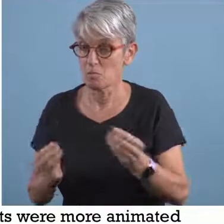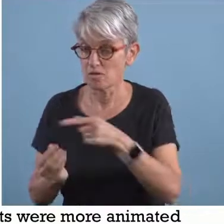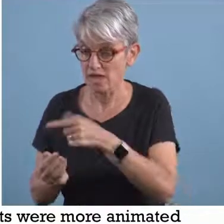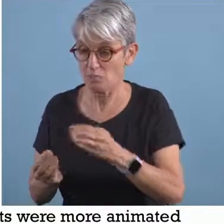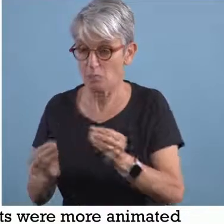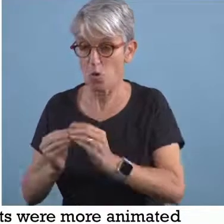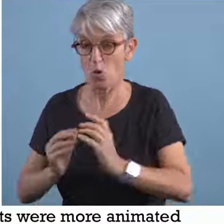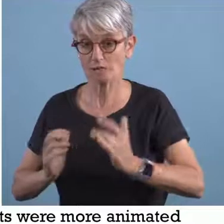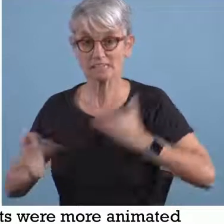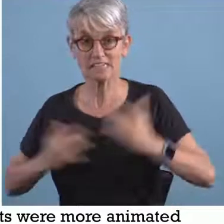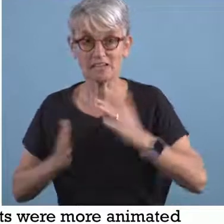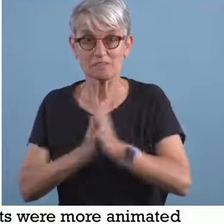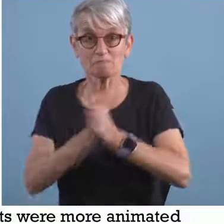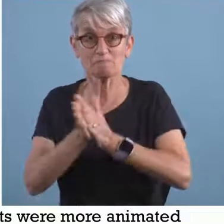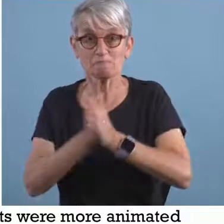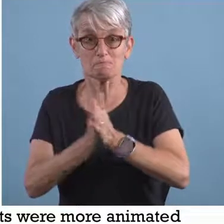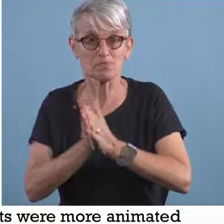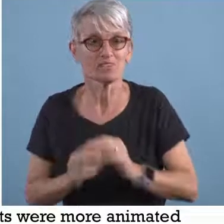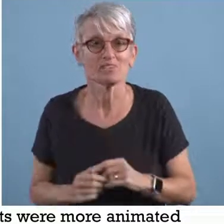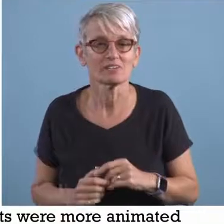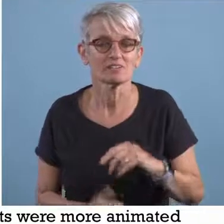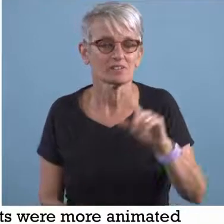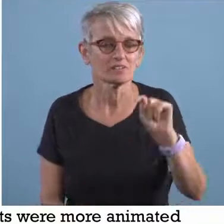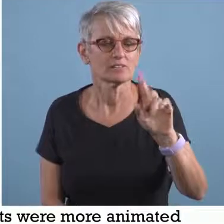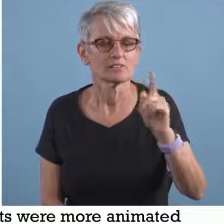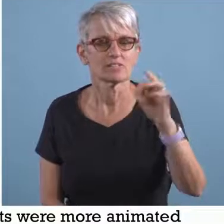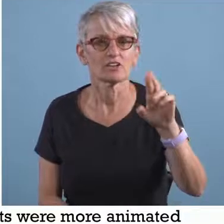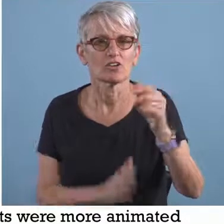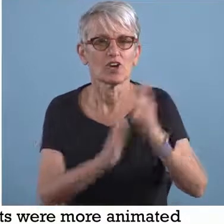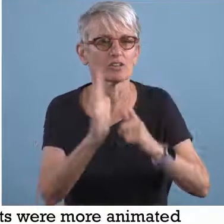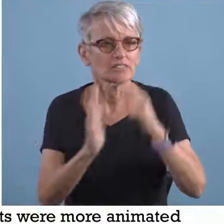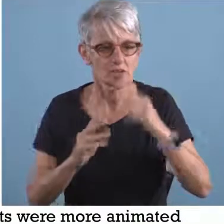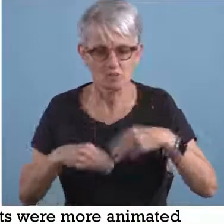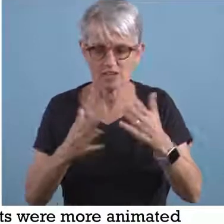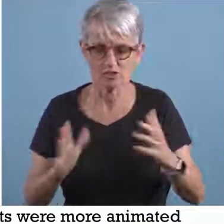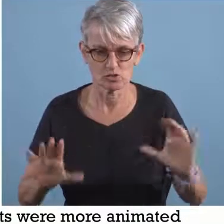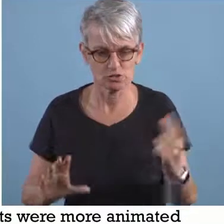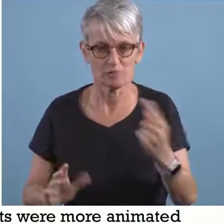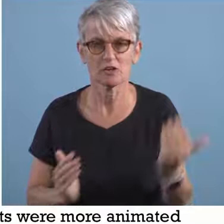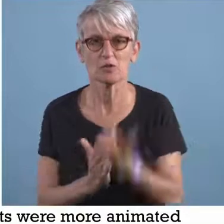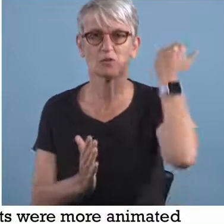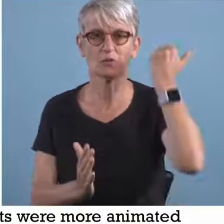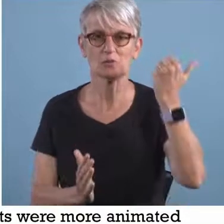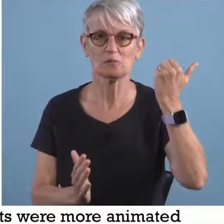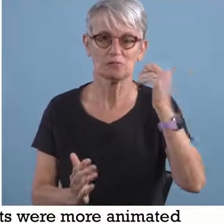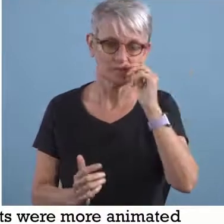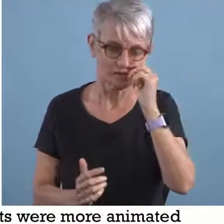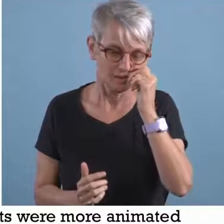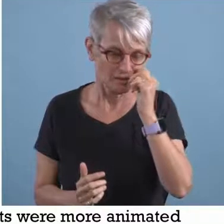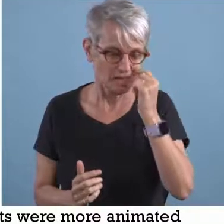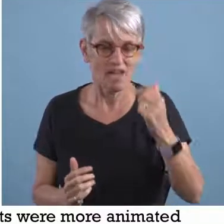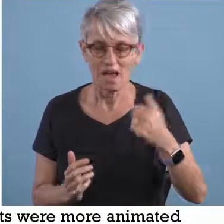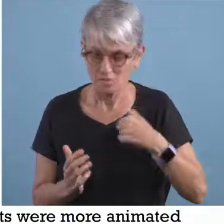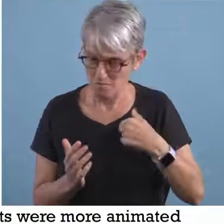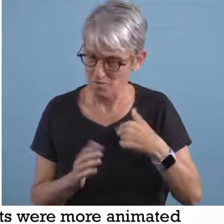excited about it. From the Tucker article, they said providers have a chance to do something new. And I've had huge professional growth because